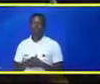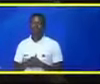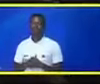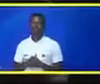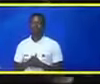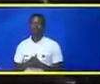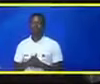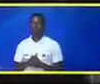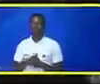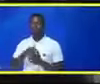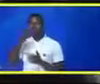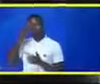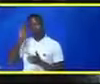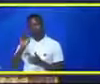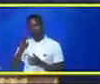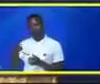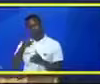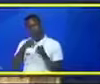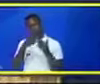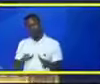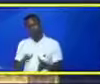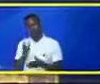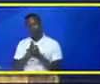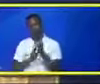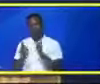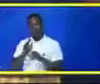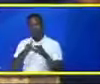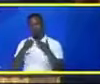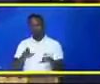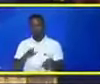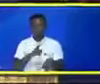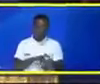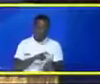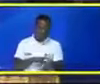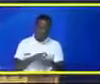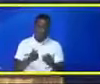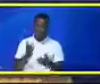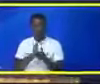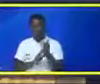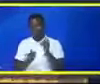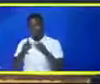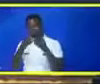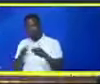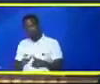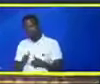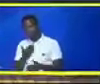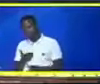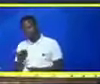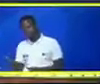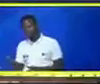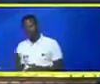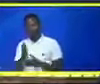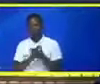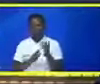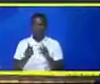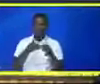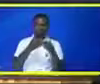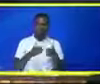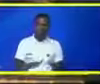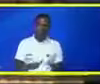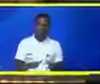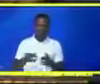I don't know what you have lost. Some of you have lost time. Some of you have lost things. Some of you have